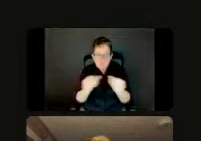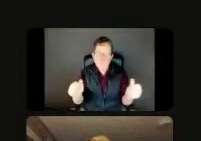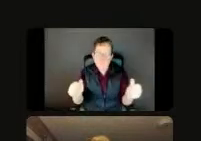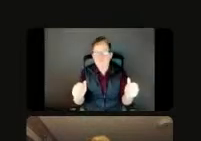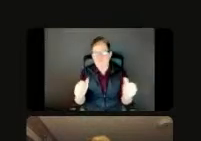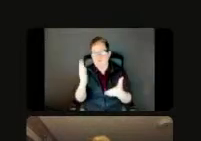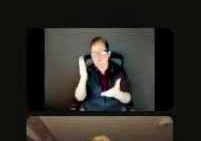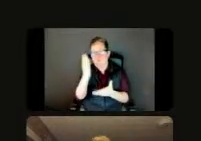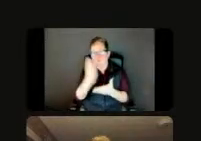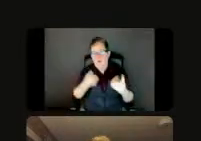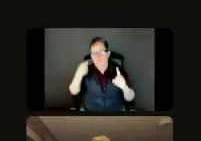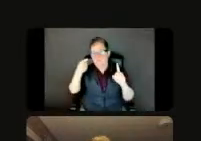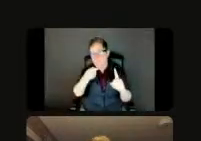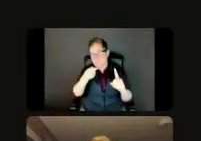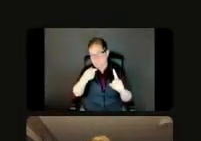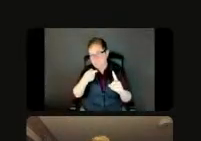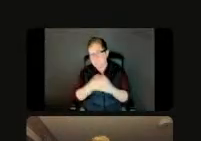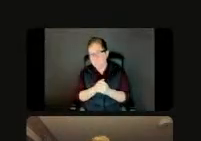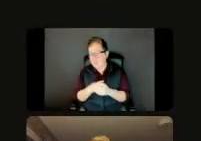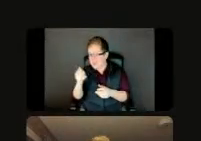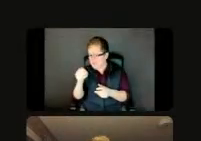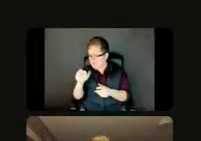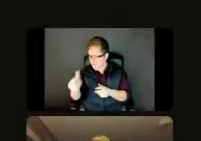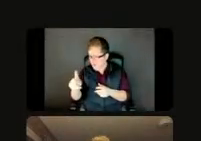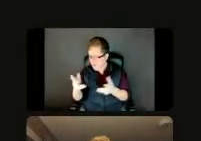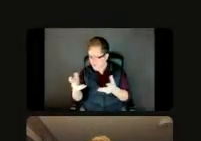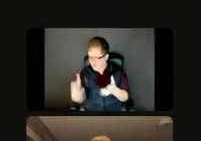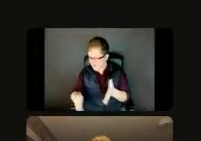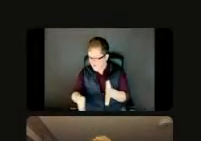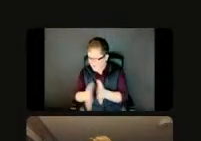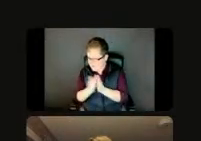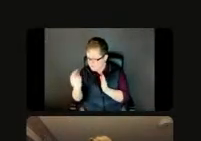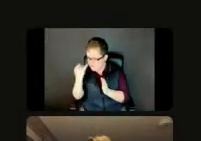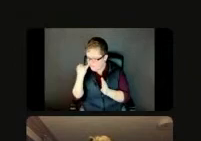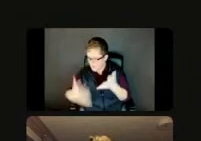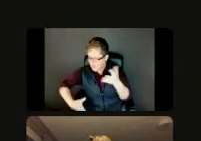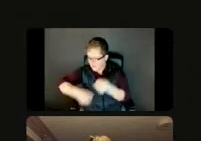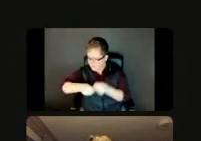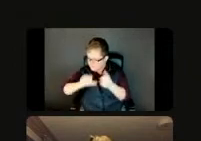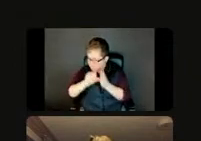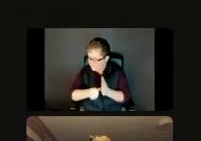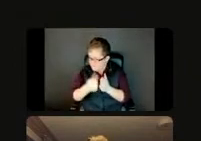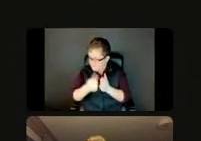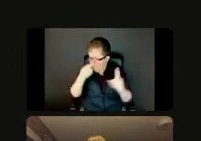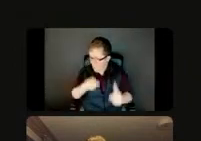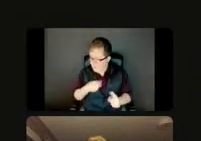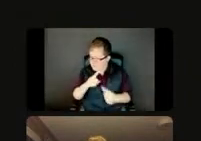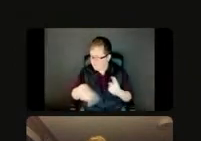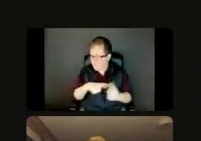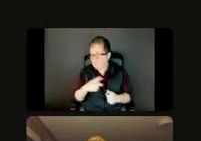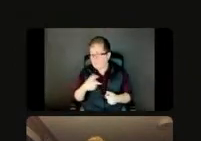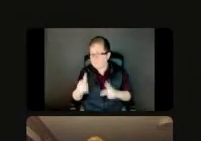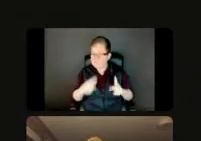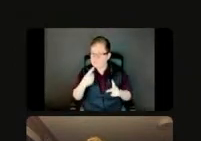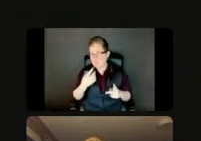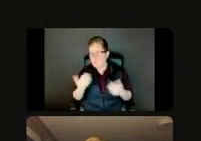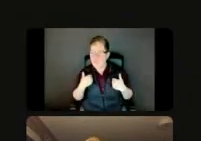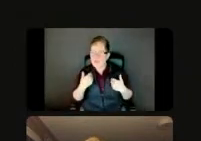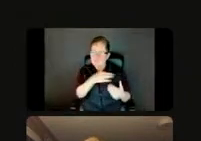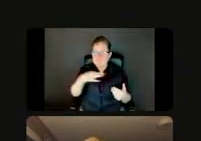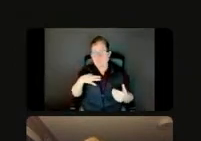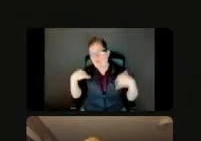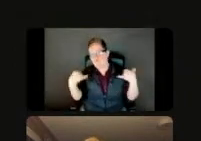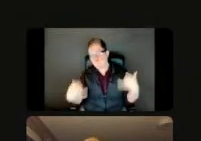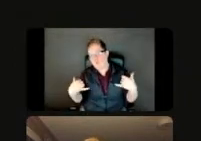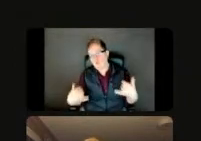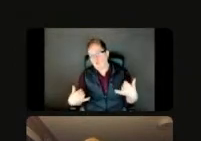part of what this is about. Mark, I want to ask you if you want to amplify the point about people might say, well, you have staff right now. And